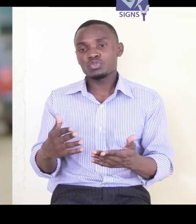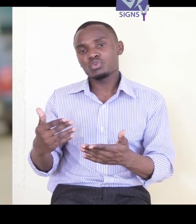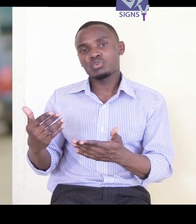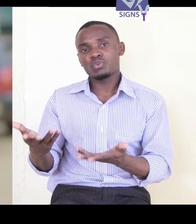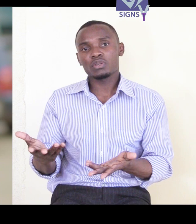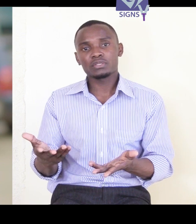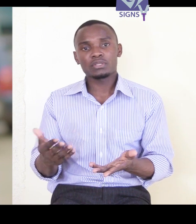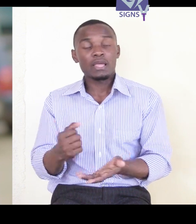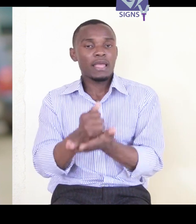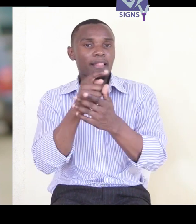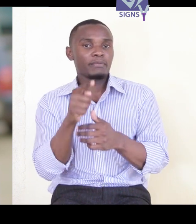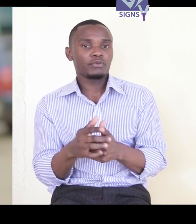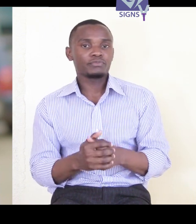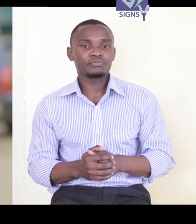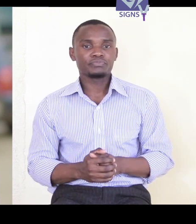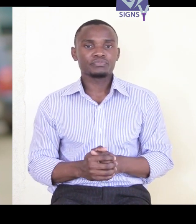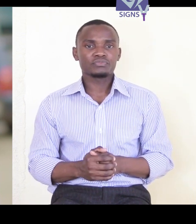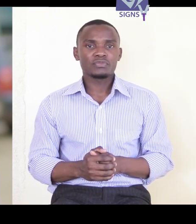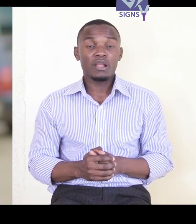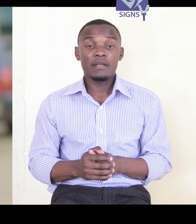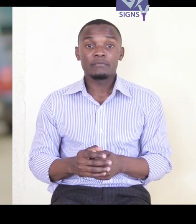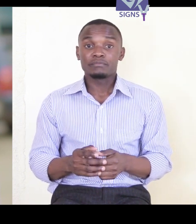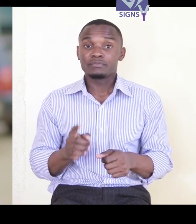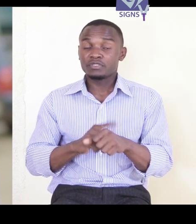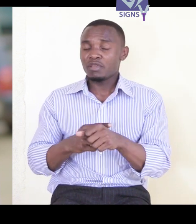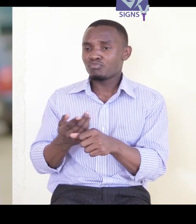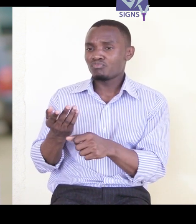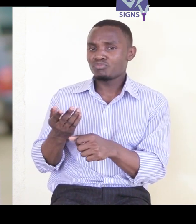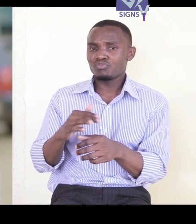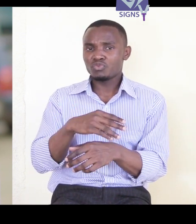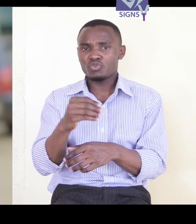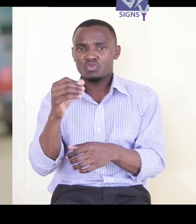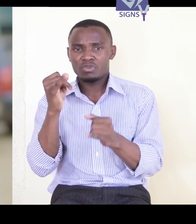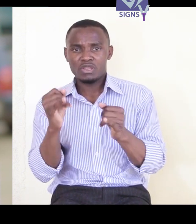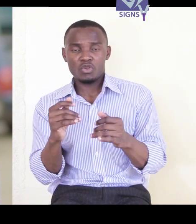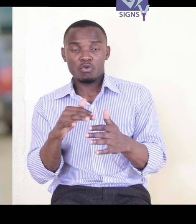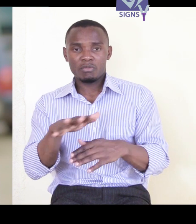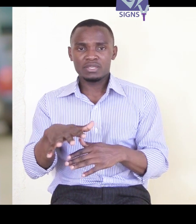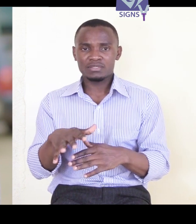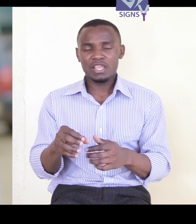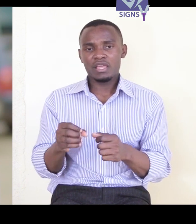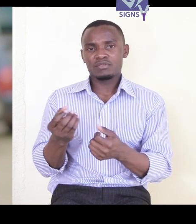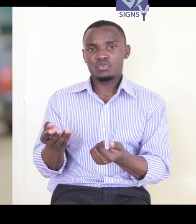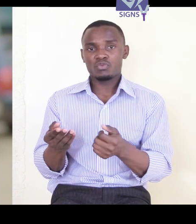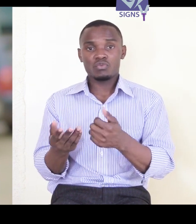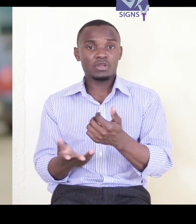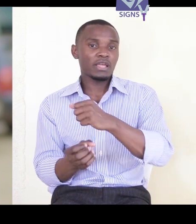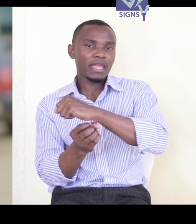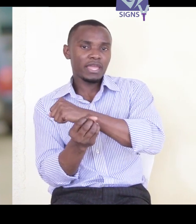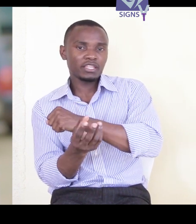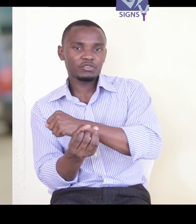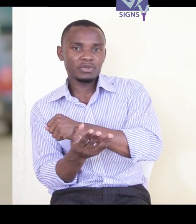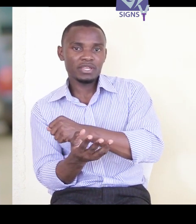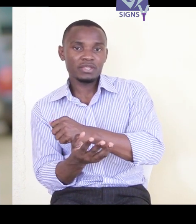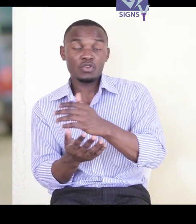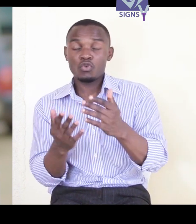we do in those banks and supermarkets, we make those people our friends. When they assist you for the first day, you explain to them what